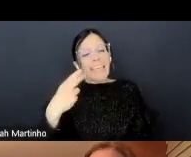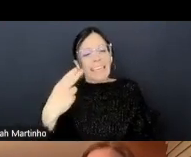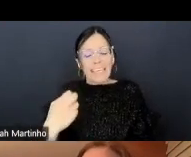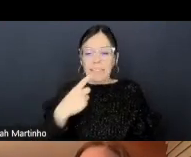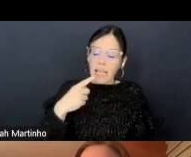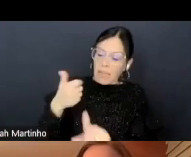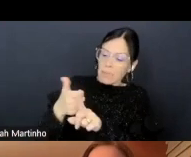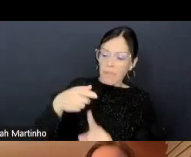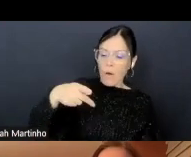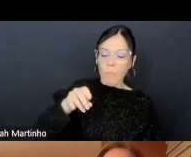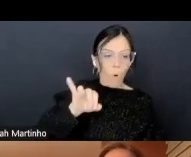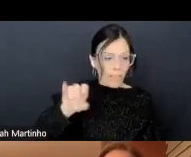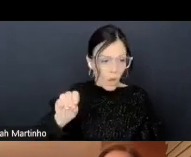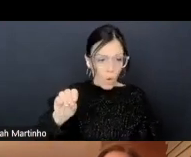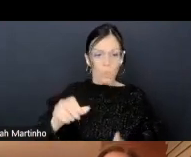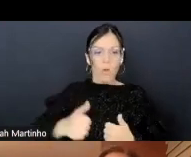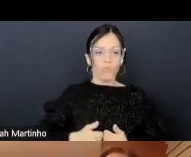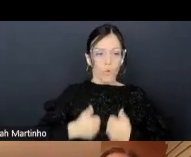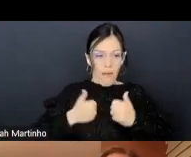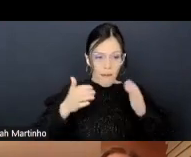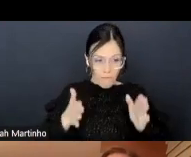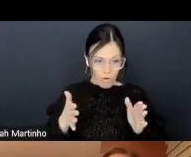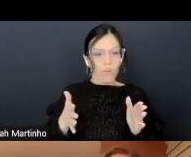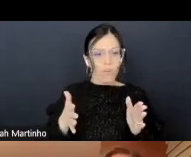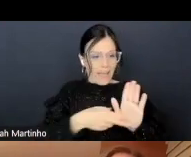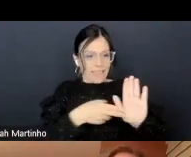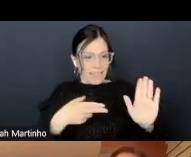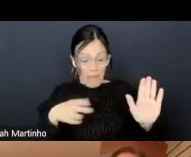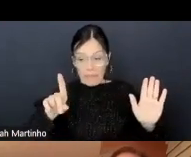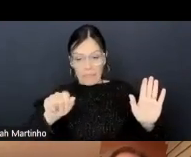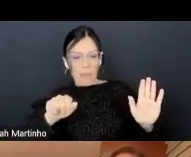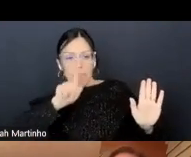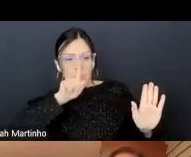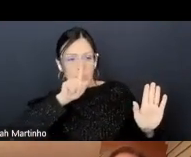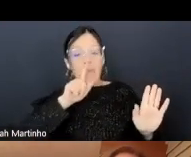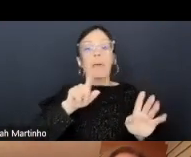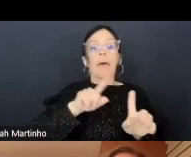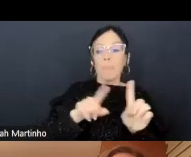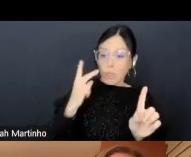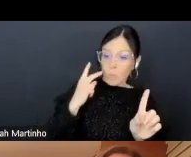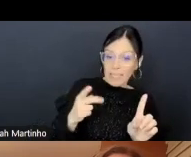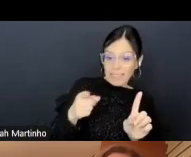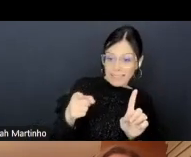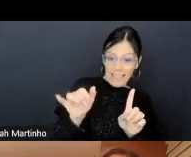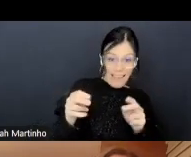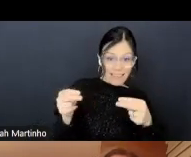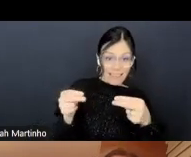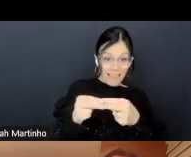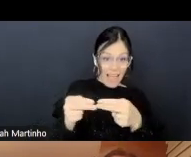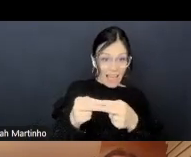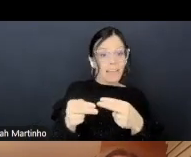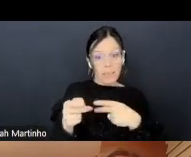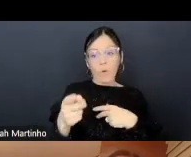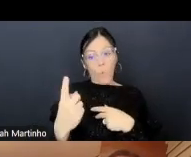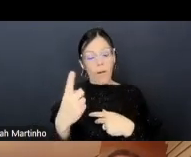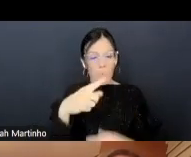um so but as we see in this the this slide there's one